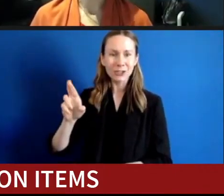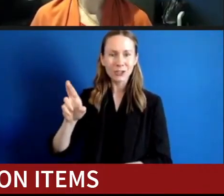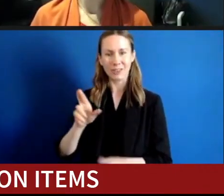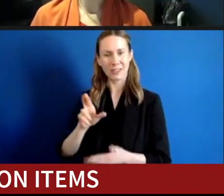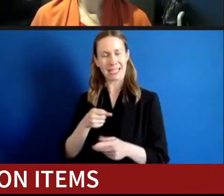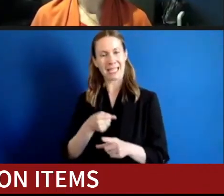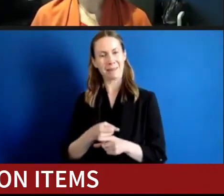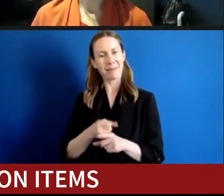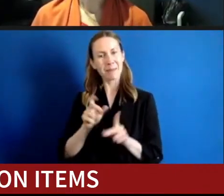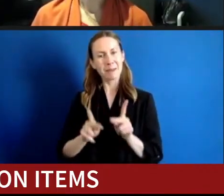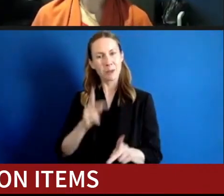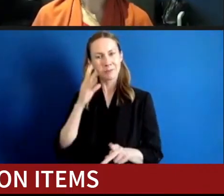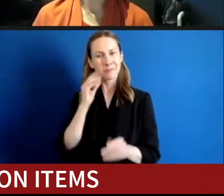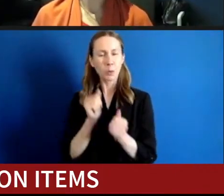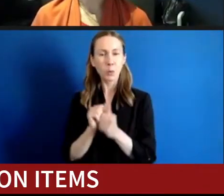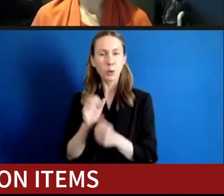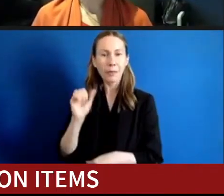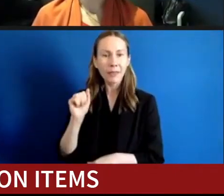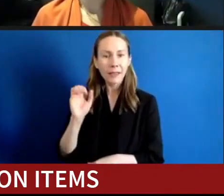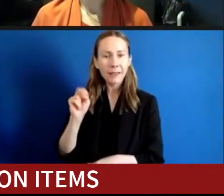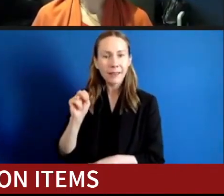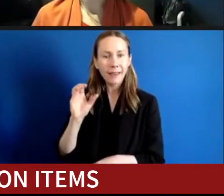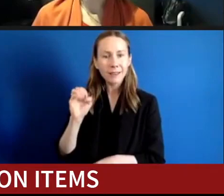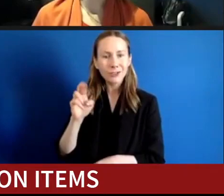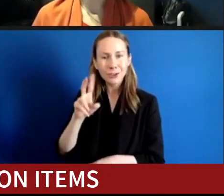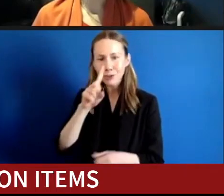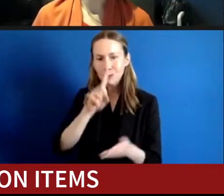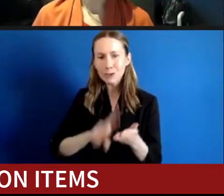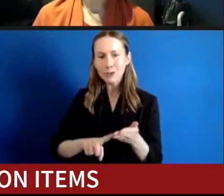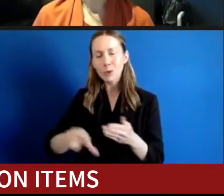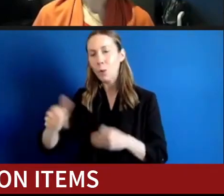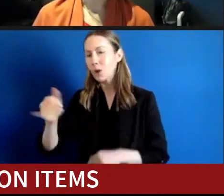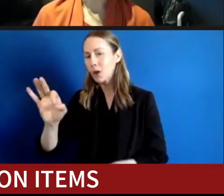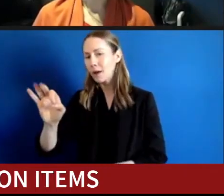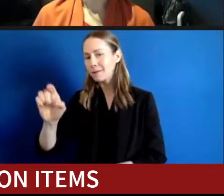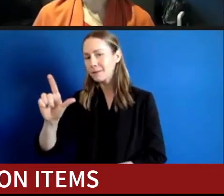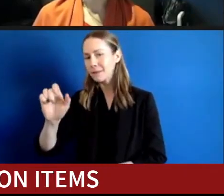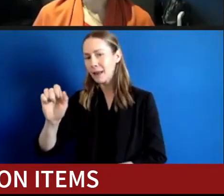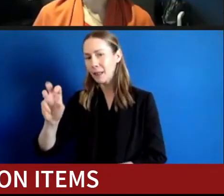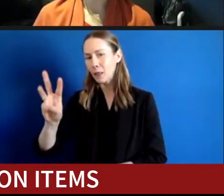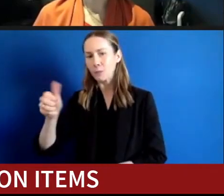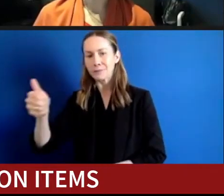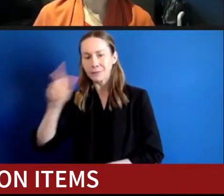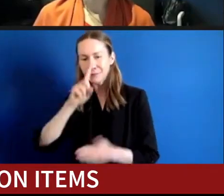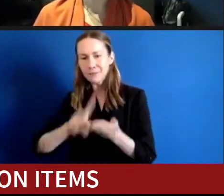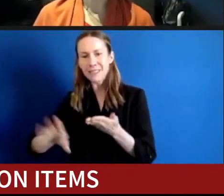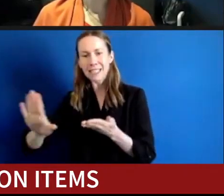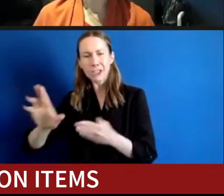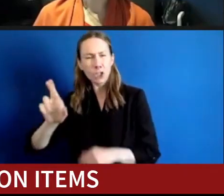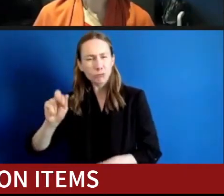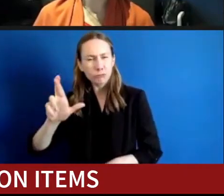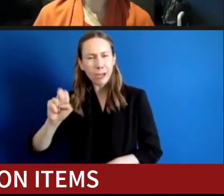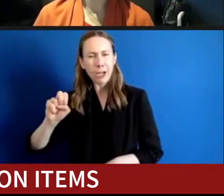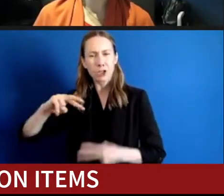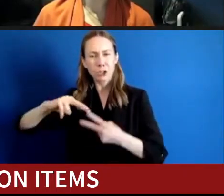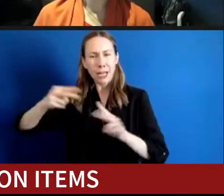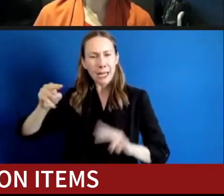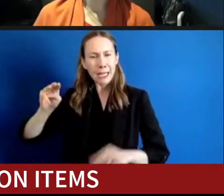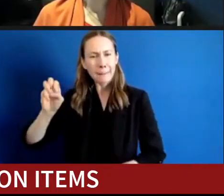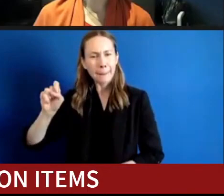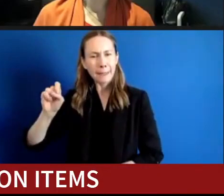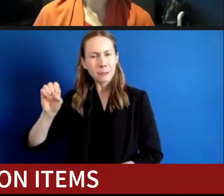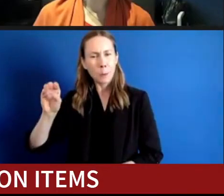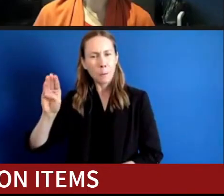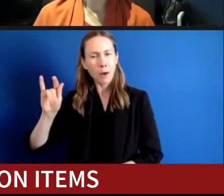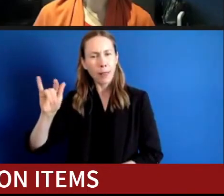have around cancer research, or there's a fellow who does research on his like very rare genetic metabolic disease that gets really celebrated.